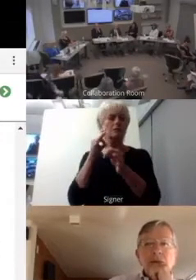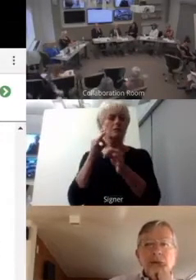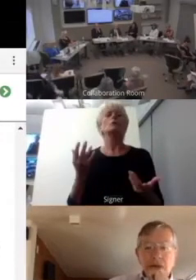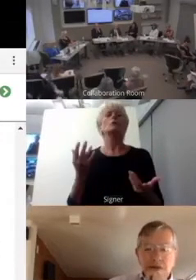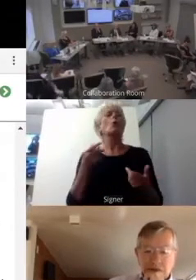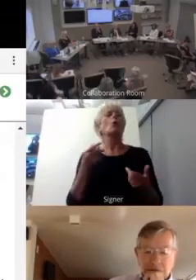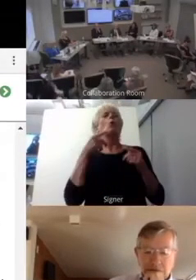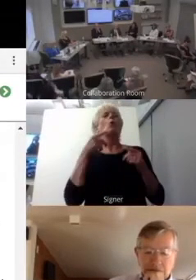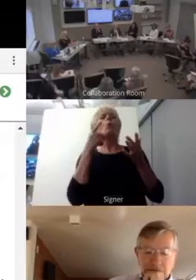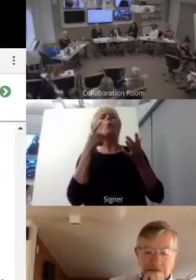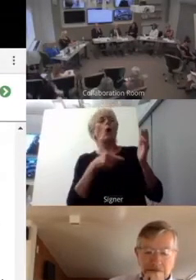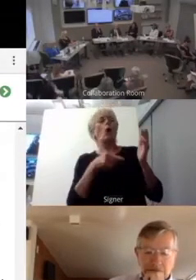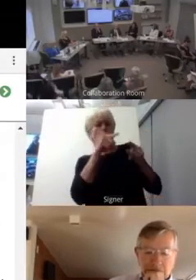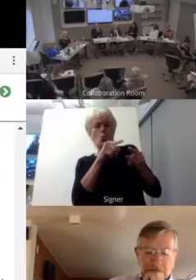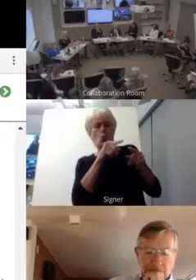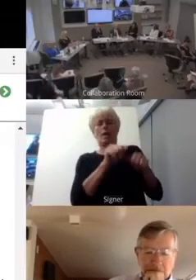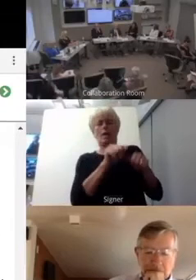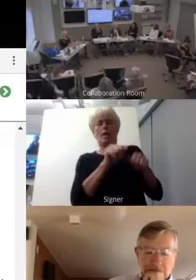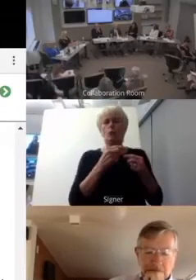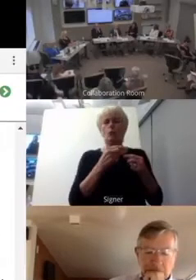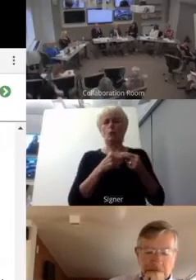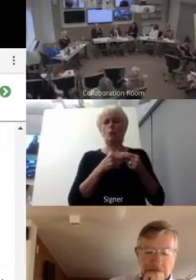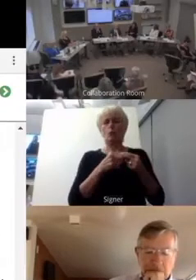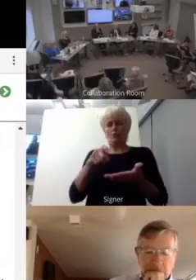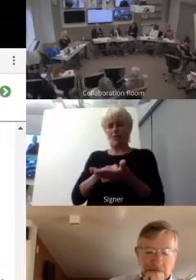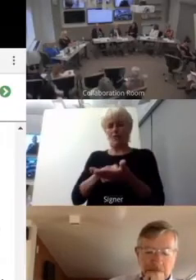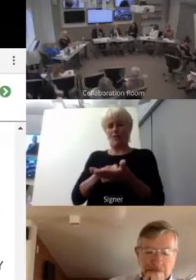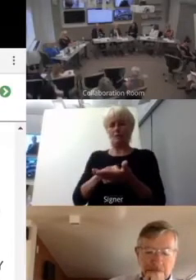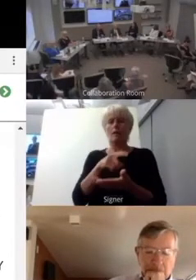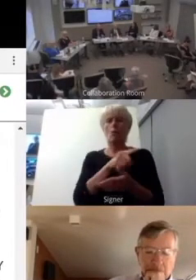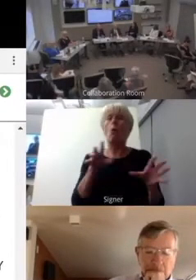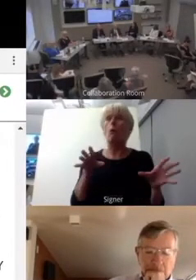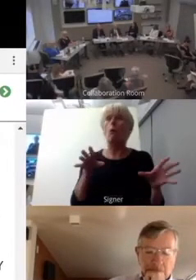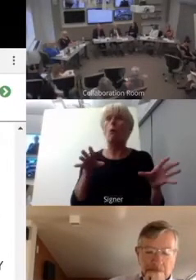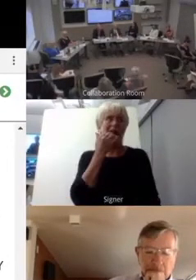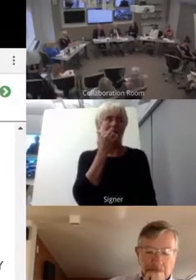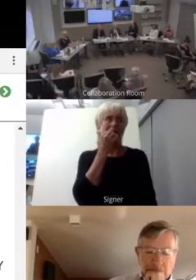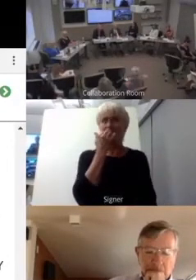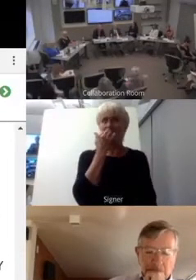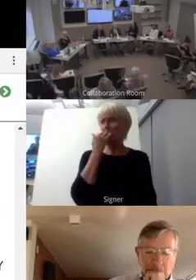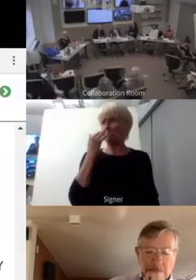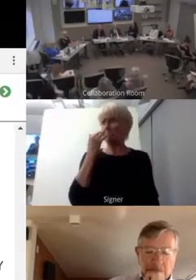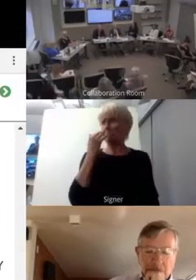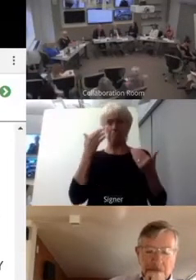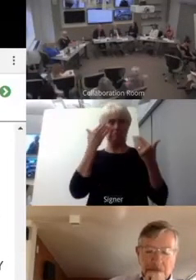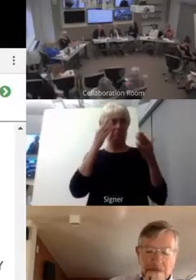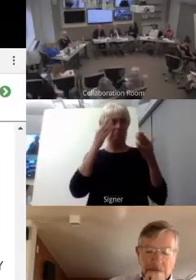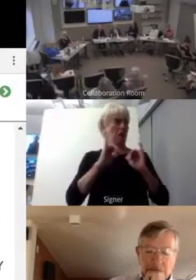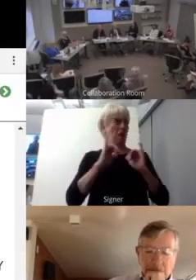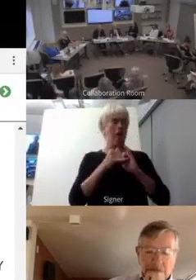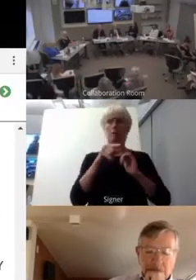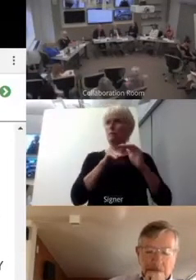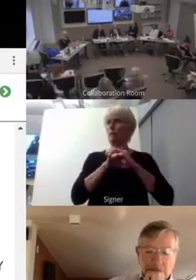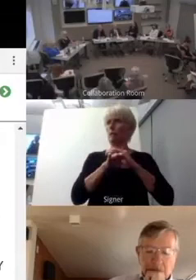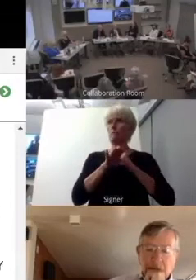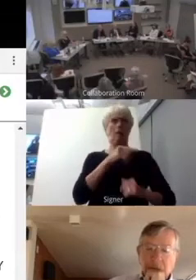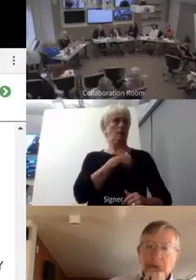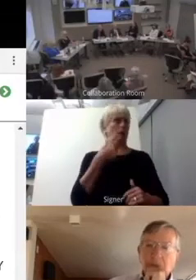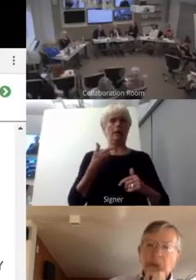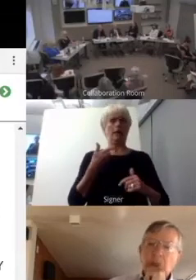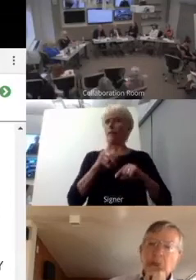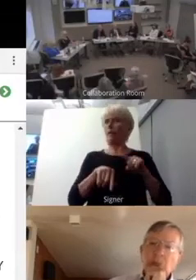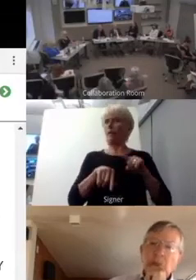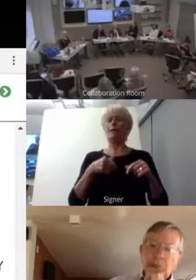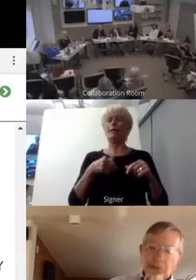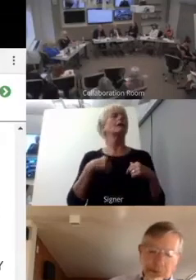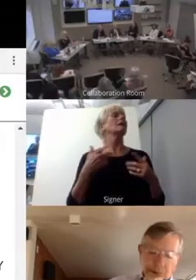like, we don't know how to make a product accessible. We can't do that. So it was my role as the